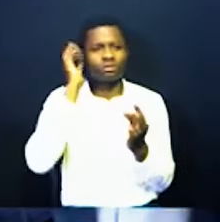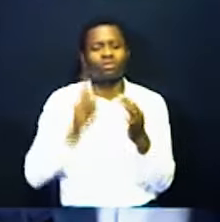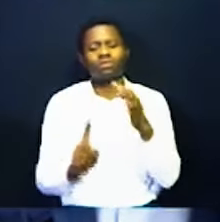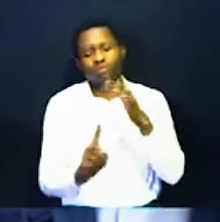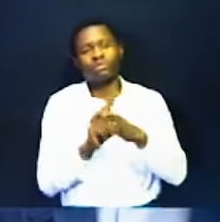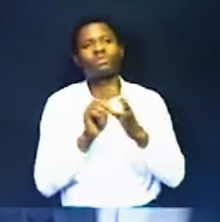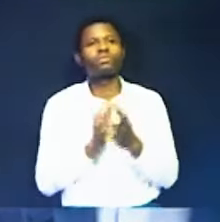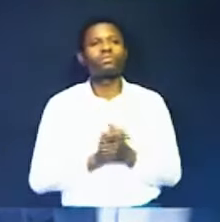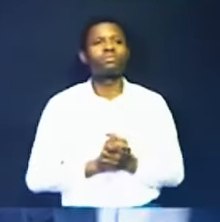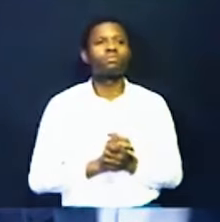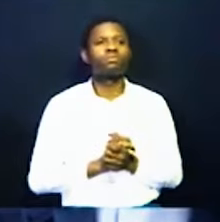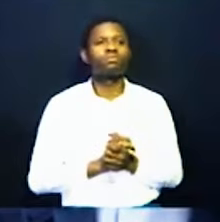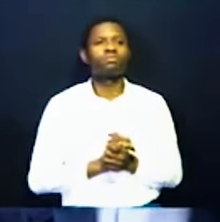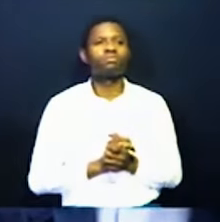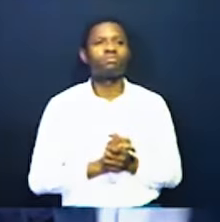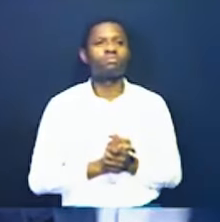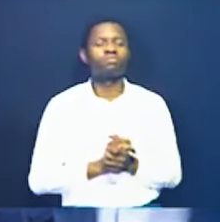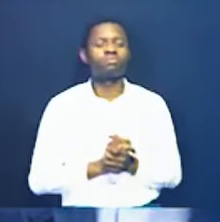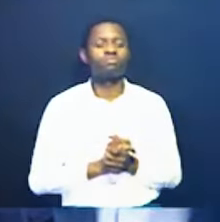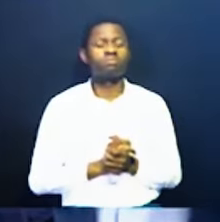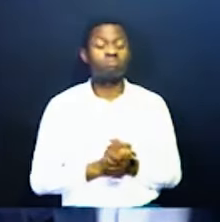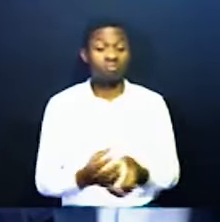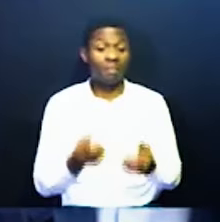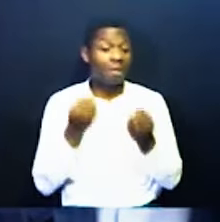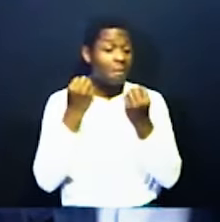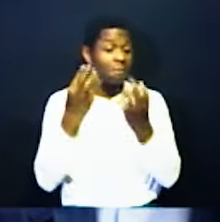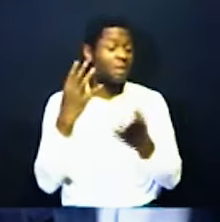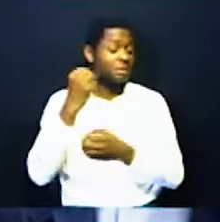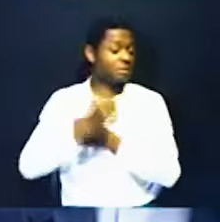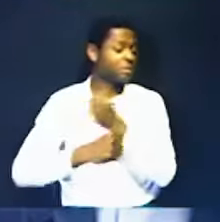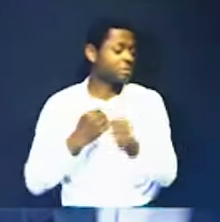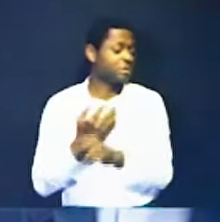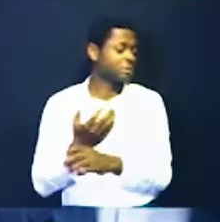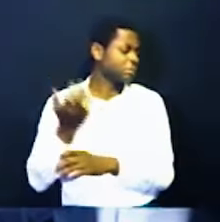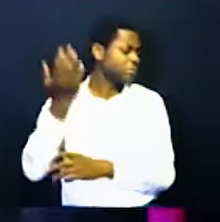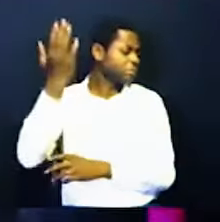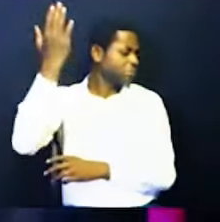appear. Many years ago, whilst we were still